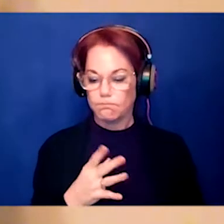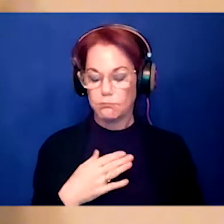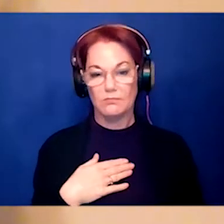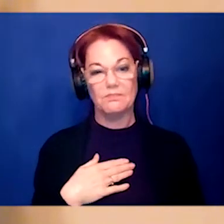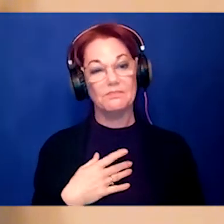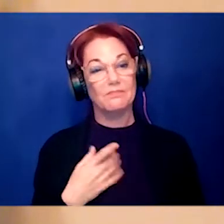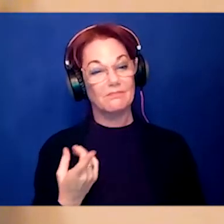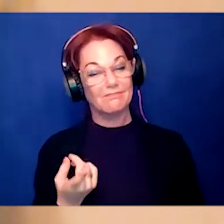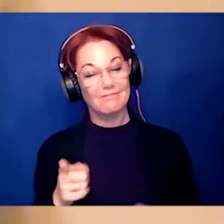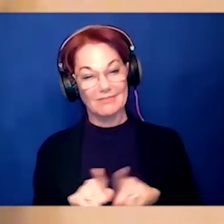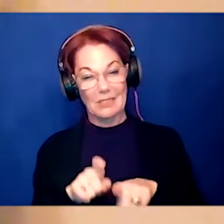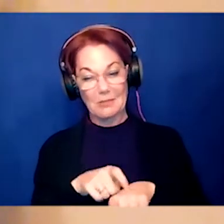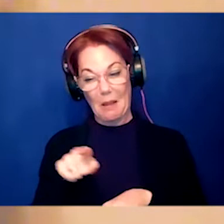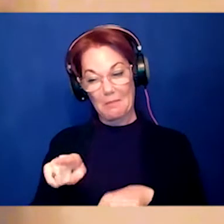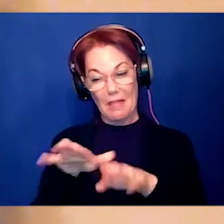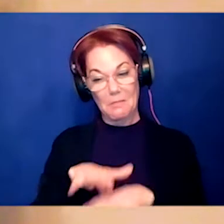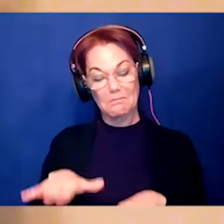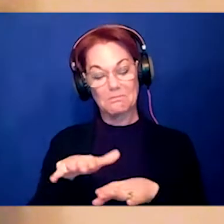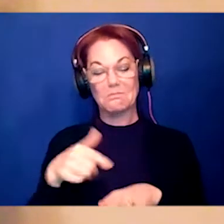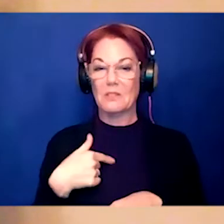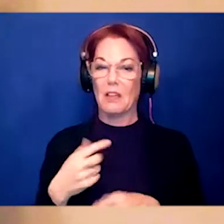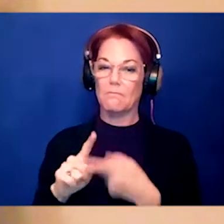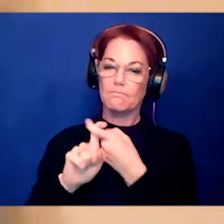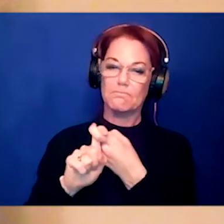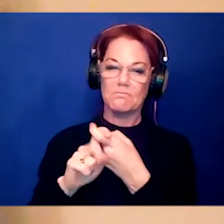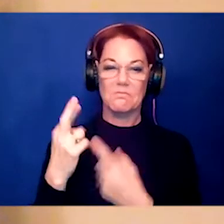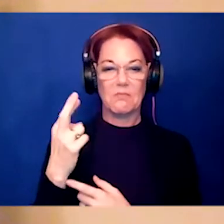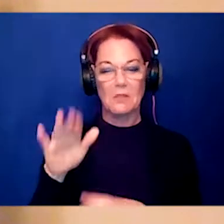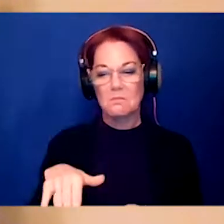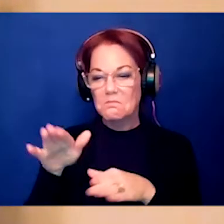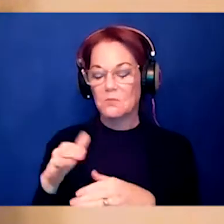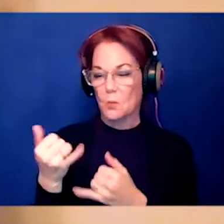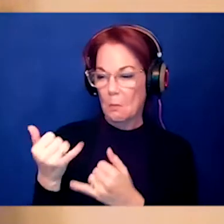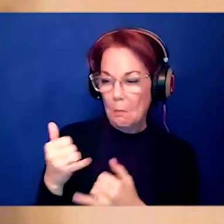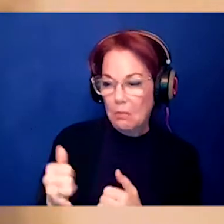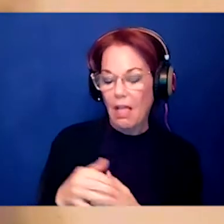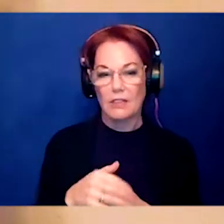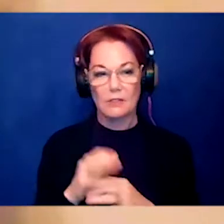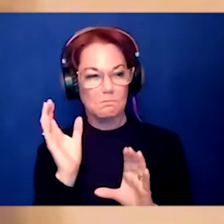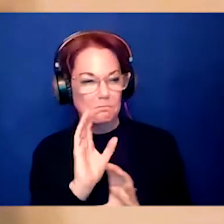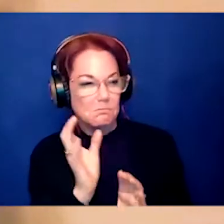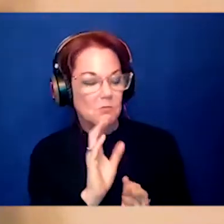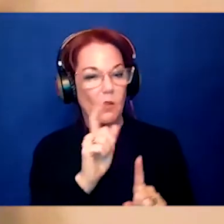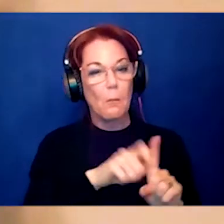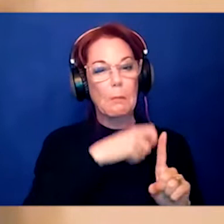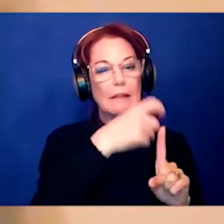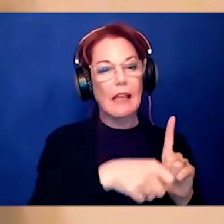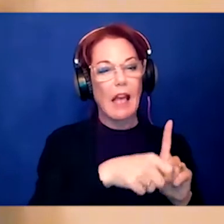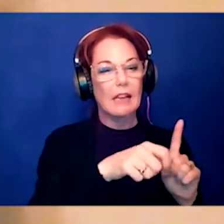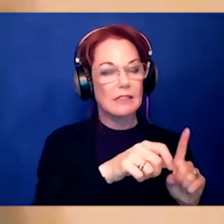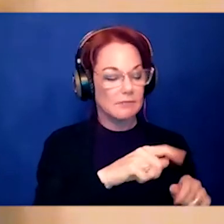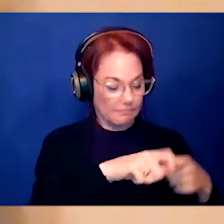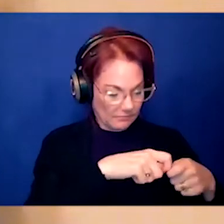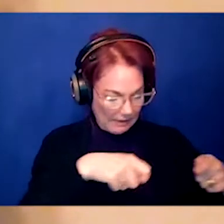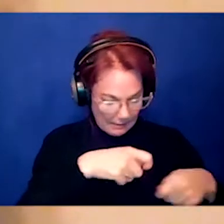best friends. We played soccer with whatever we could find, banana leaves crunched and tied together, a deflated ball squared